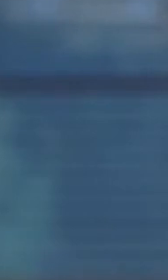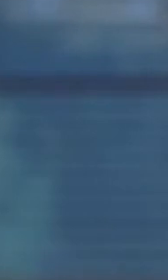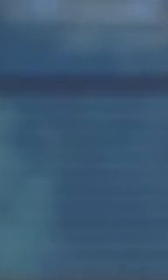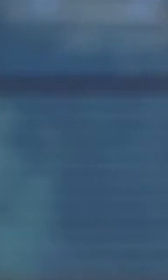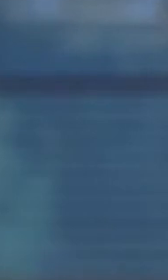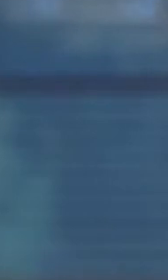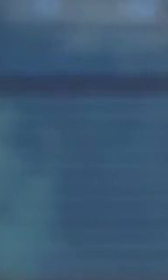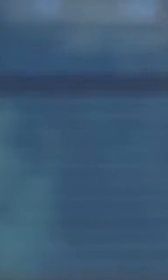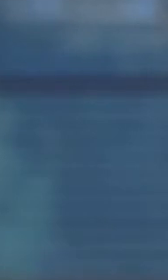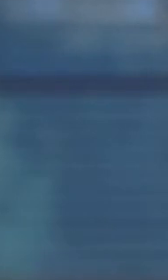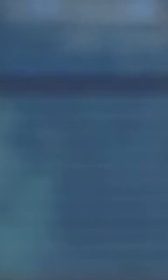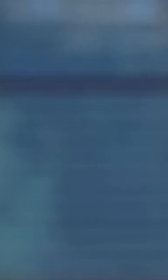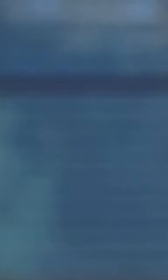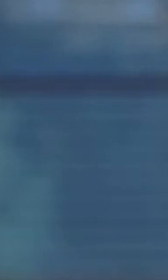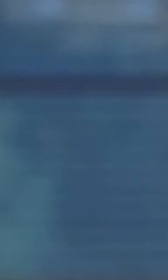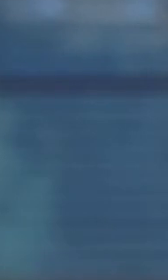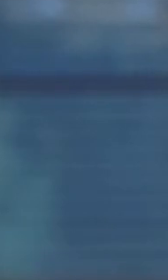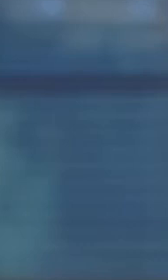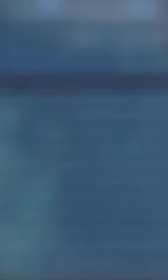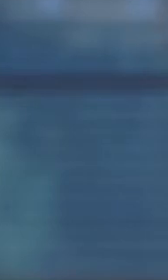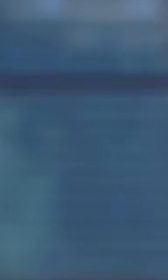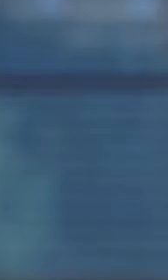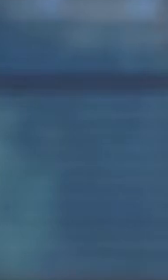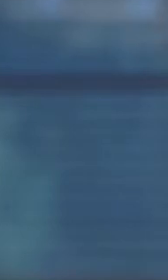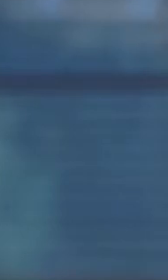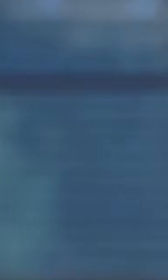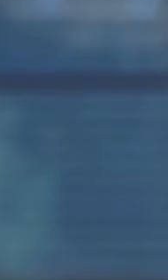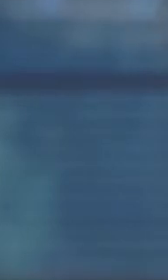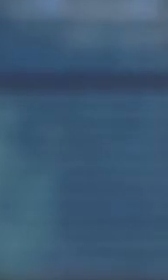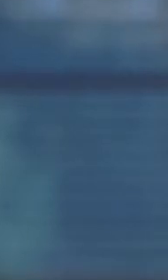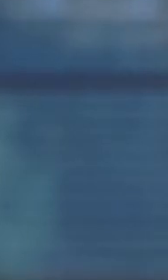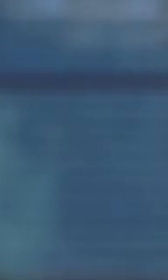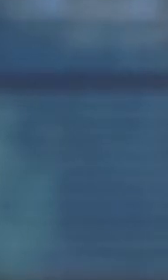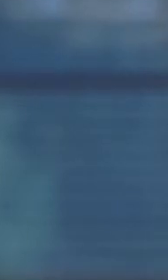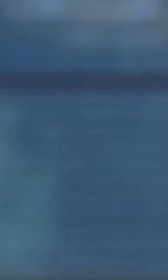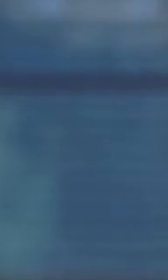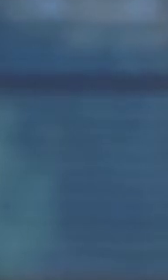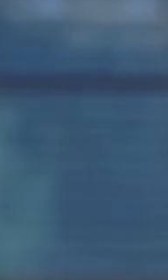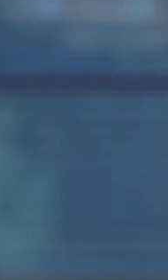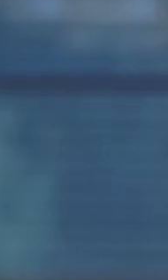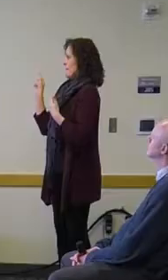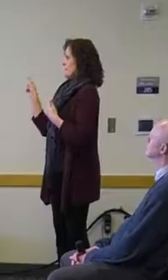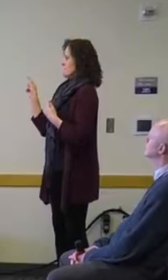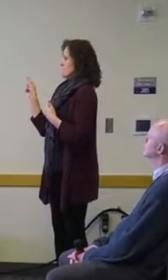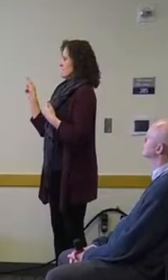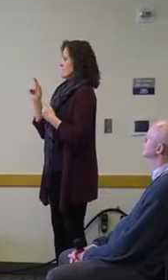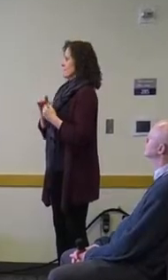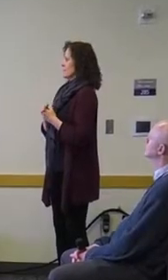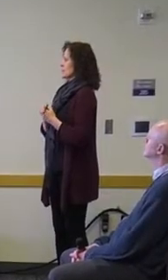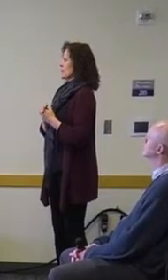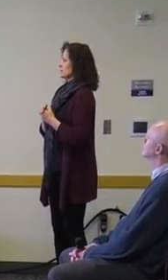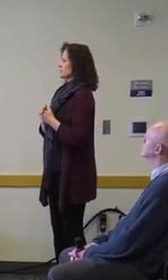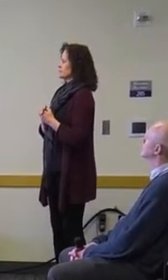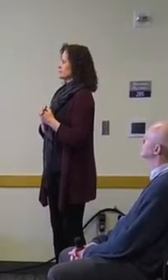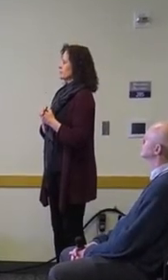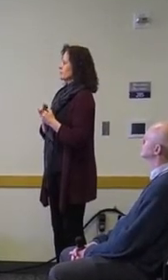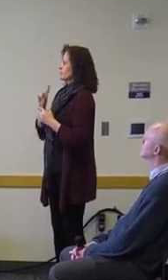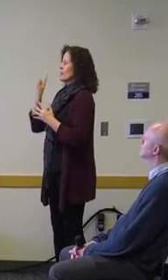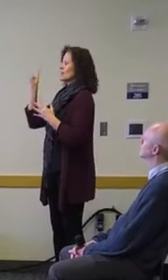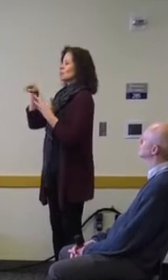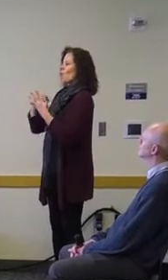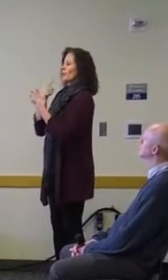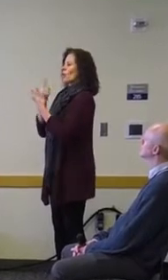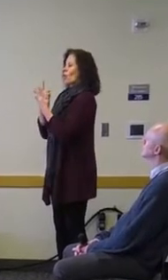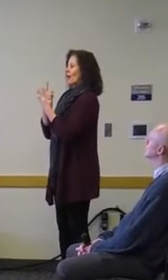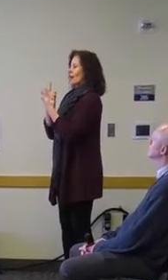use text-to-speech assistive technology in order to access those documents. Accessible